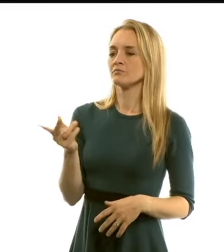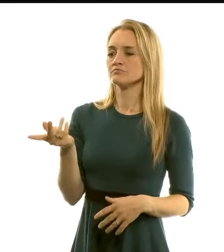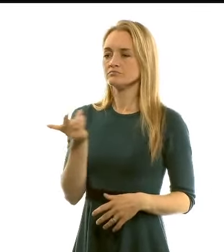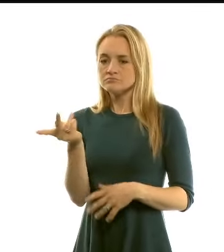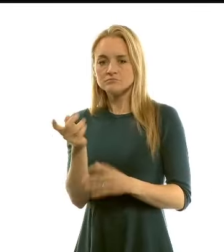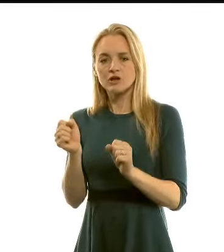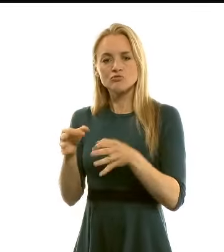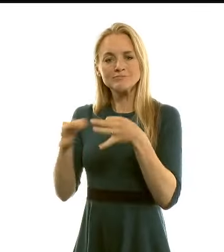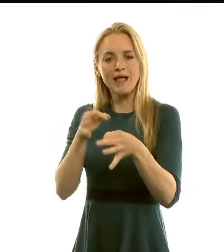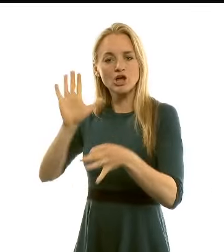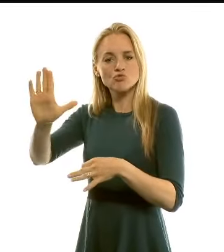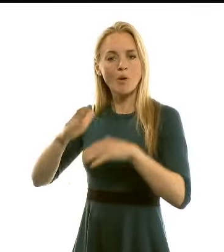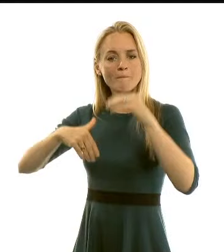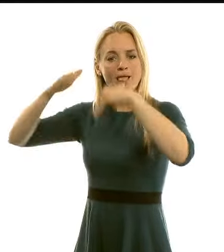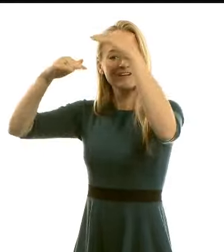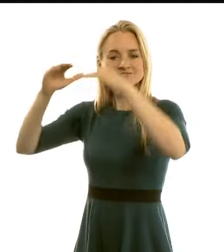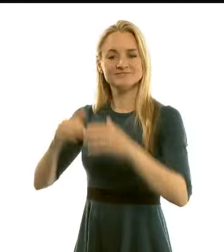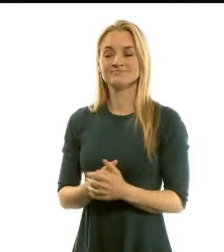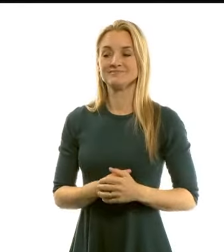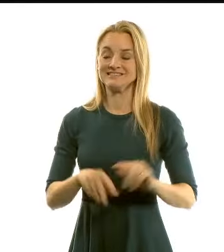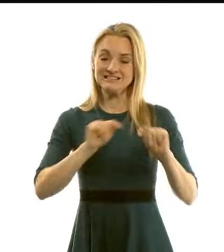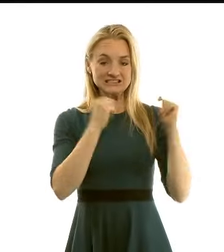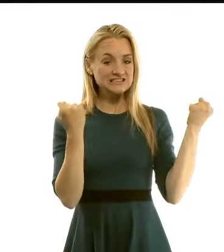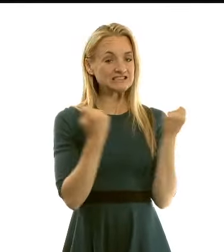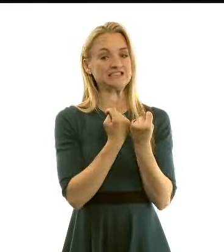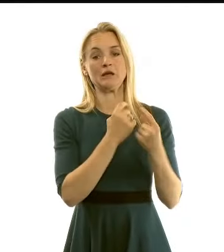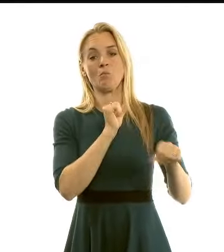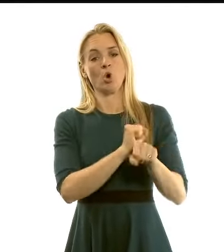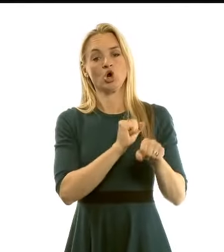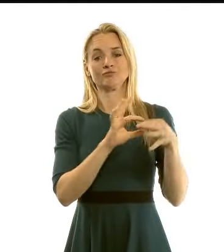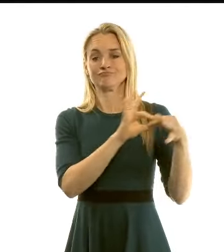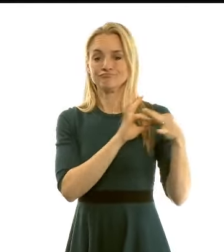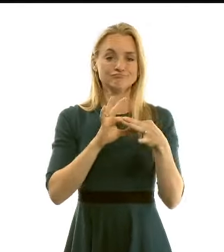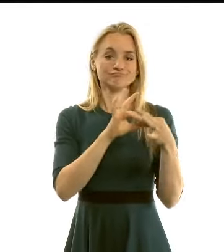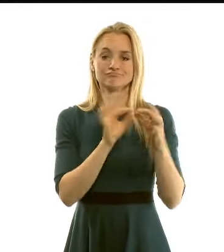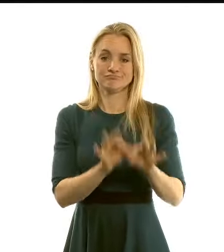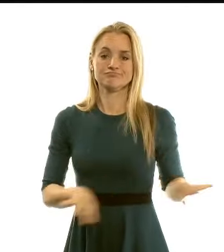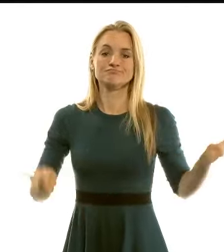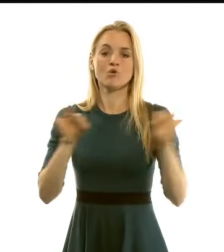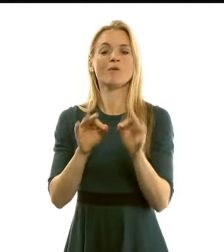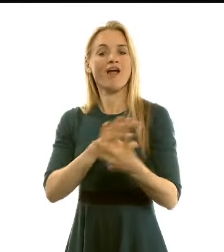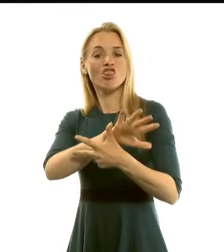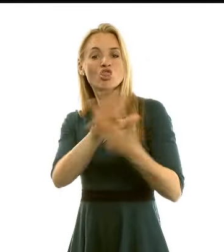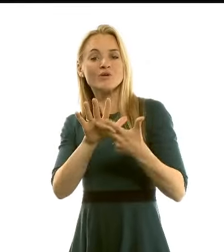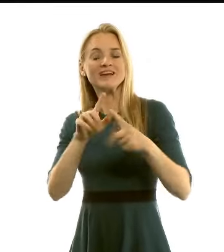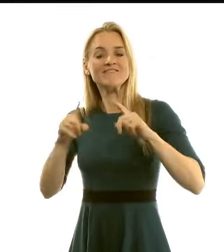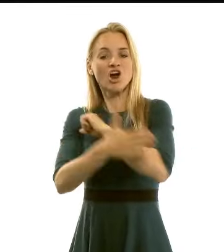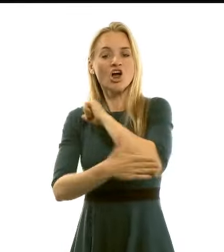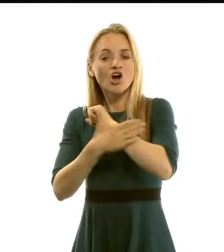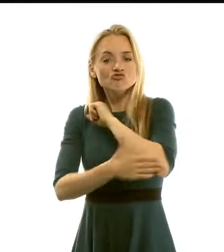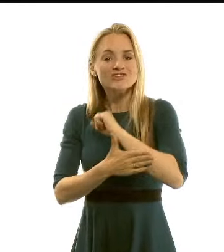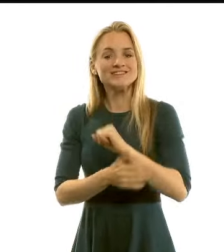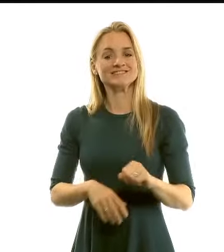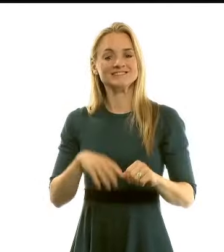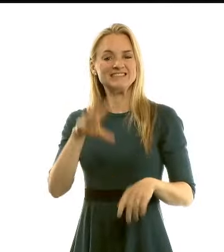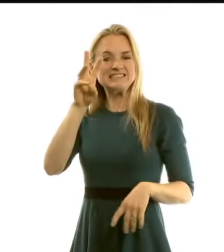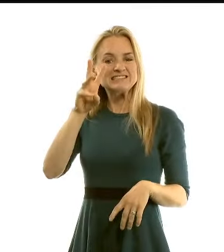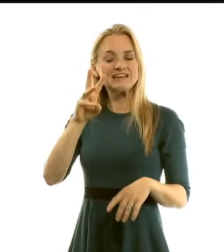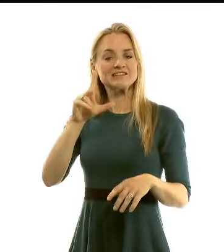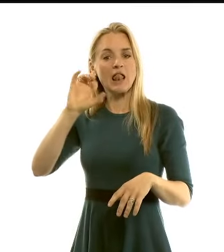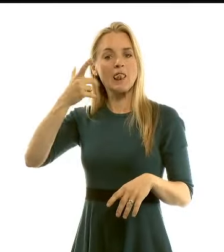Well, teamwork makes the dream work, let me say that. So it's not about us. The fact that we have 3 different countries, 6 LEGO Masters, like,